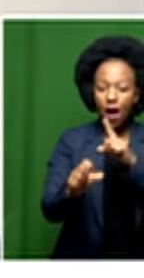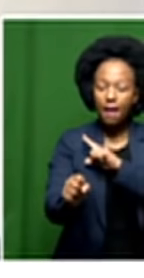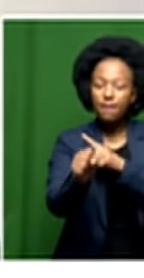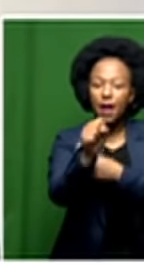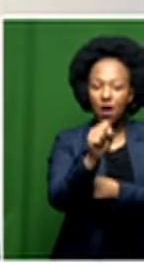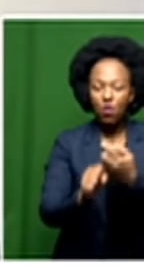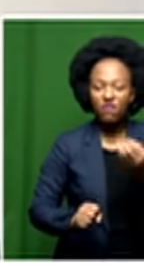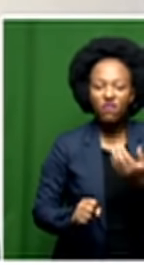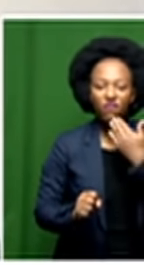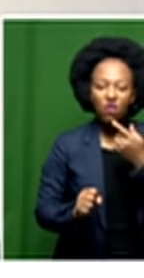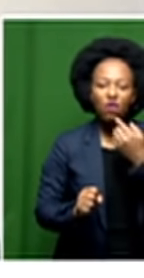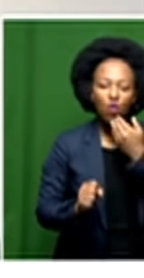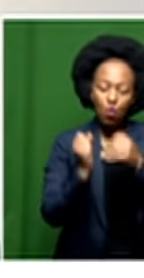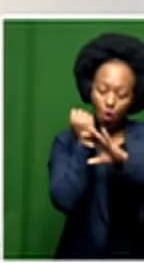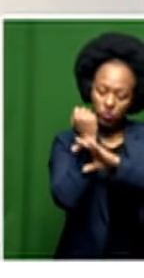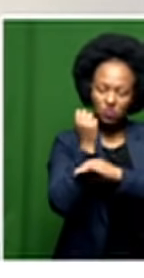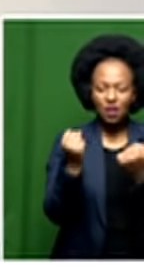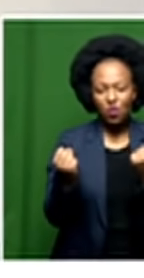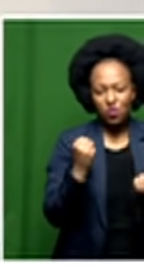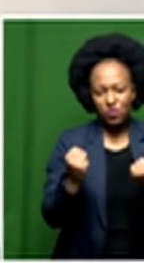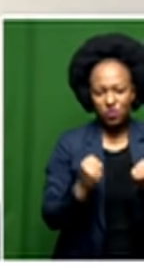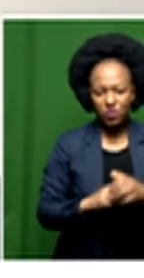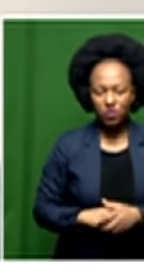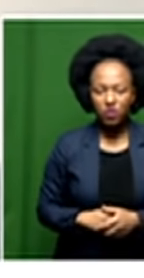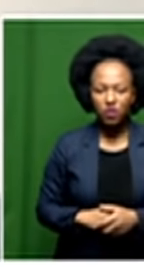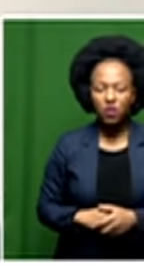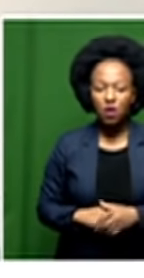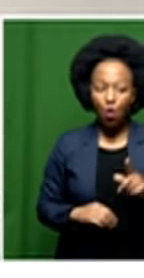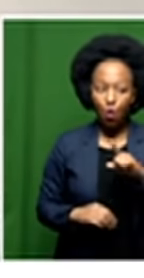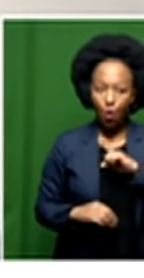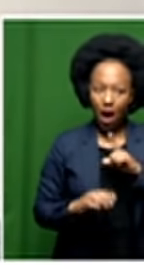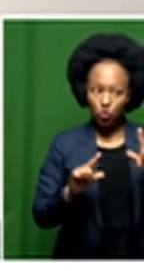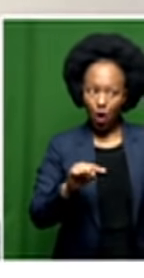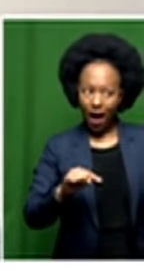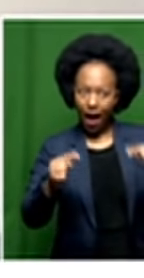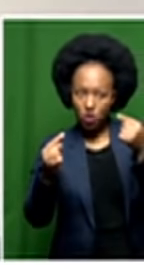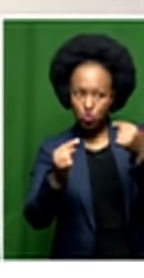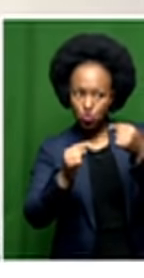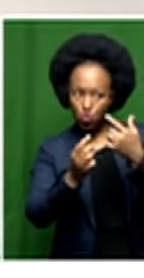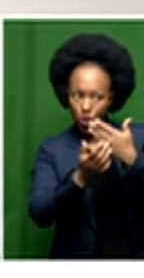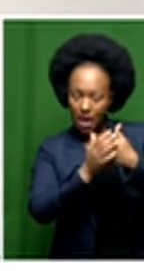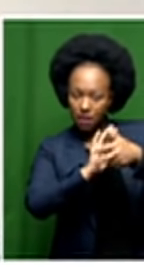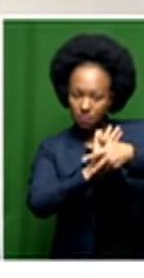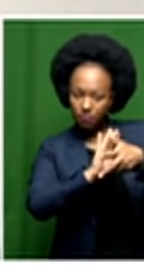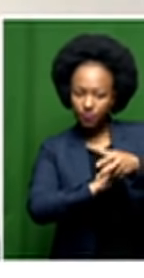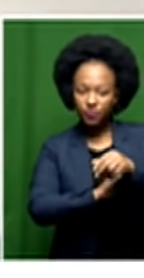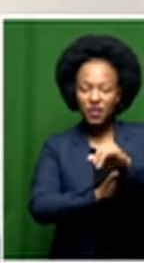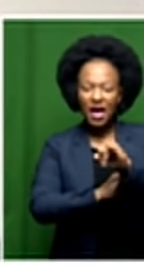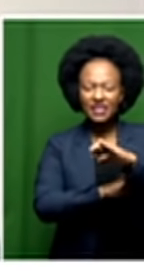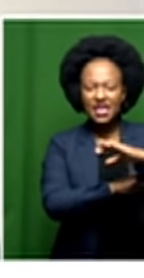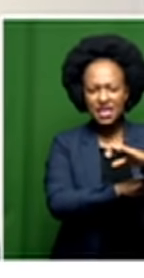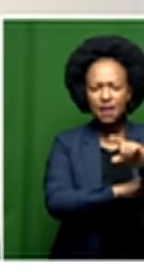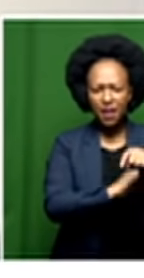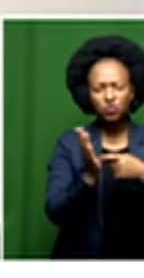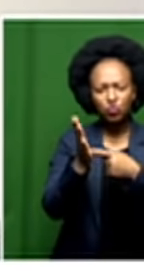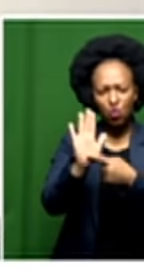powers of the Constitutional Court. Now, for that argument to win, the IEC needs to show